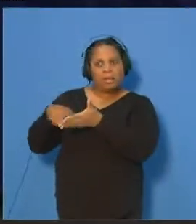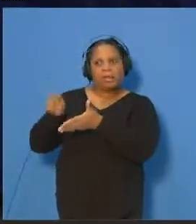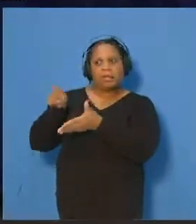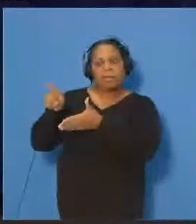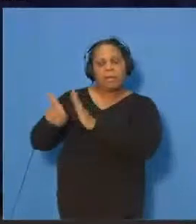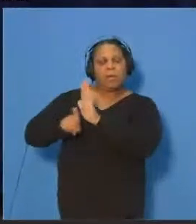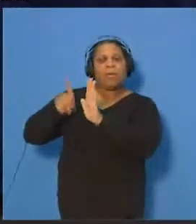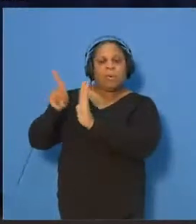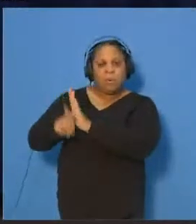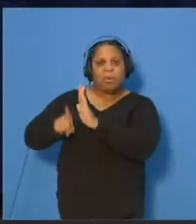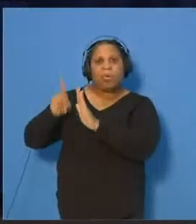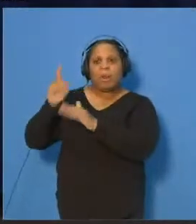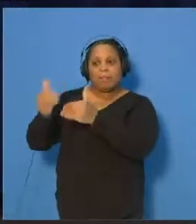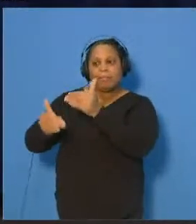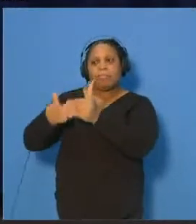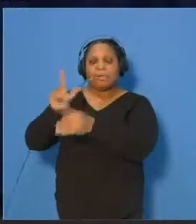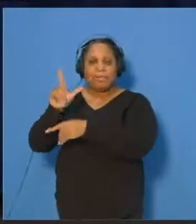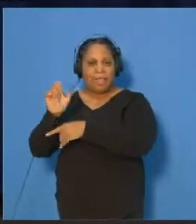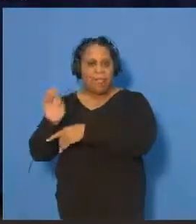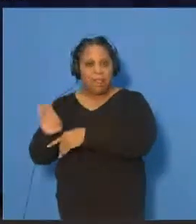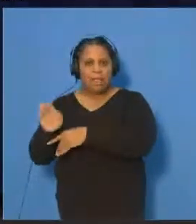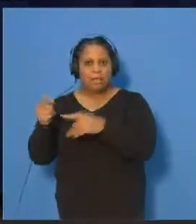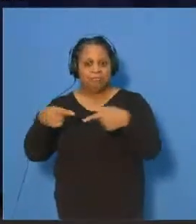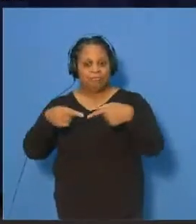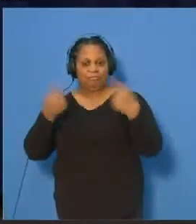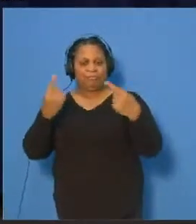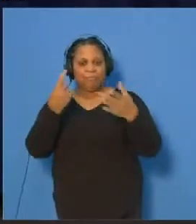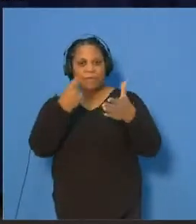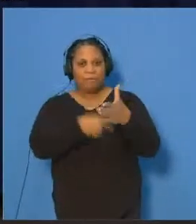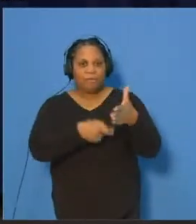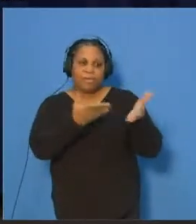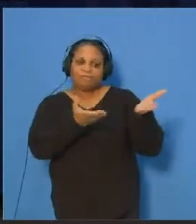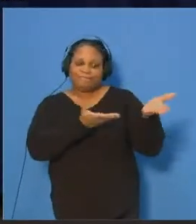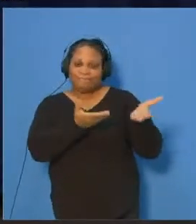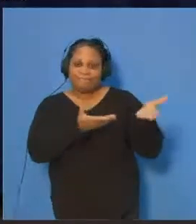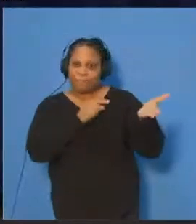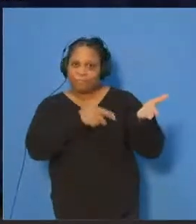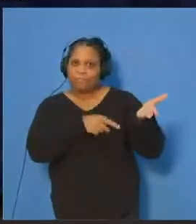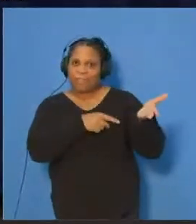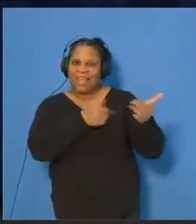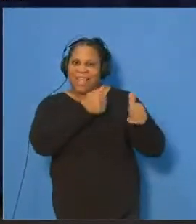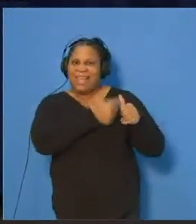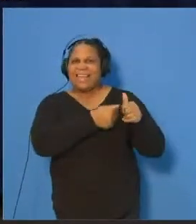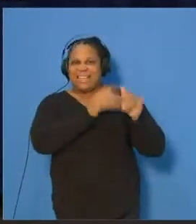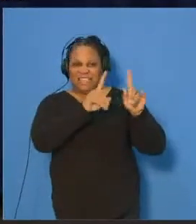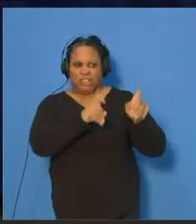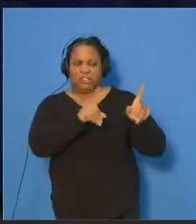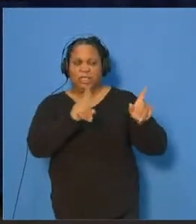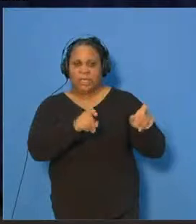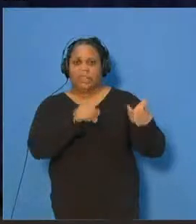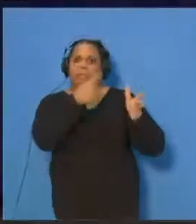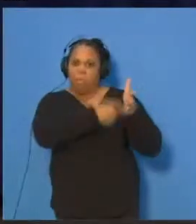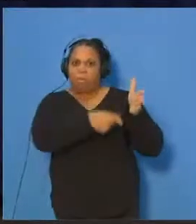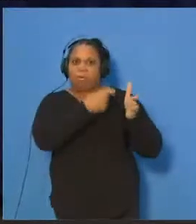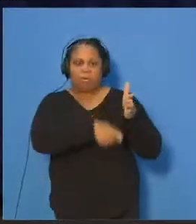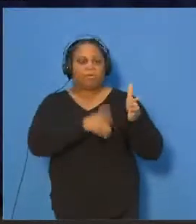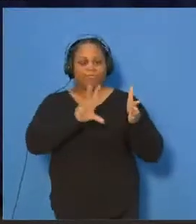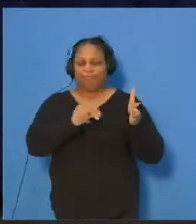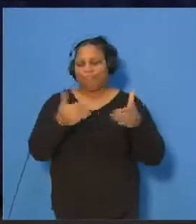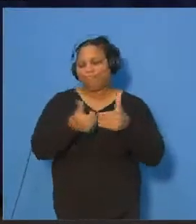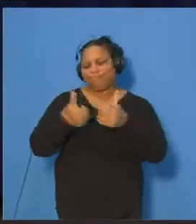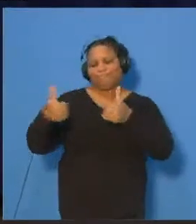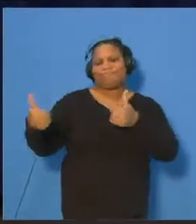there and processing the results of the lab versus a fee for service basis, which is each test we build at $300. So this one